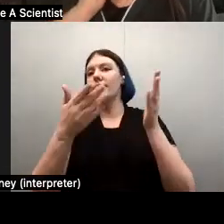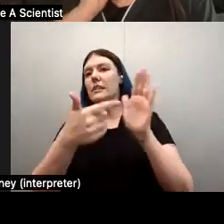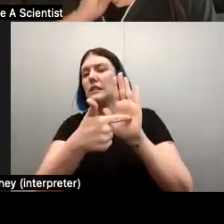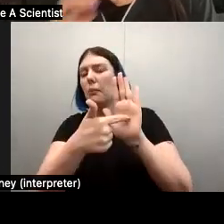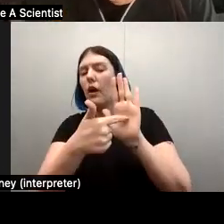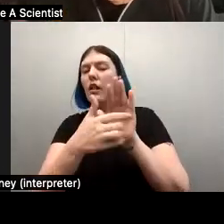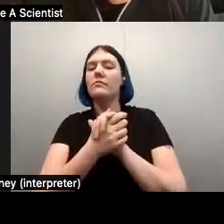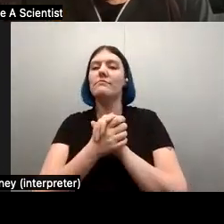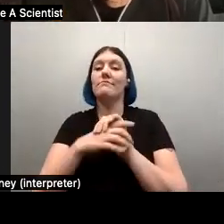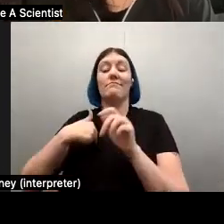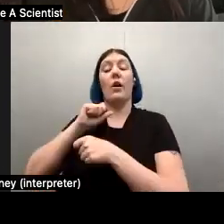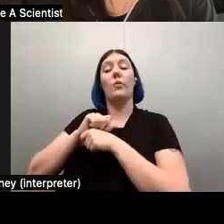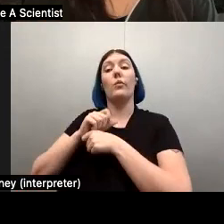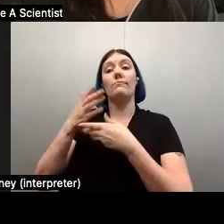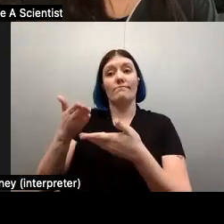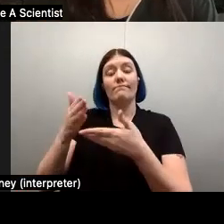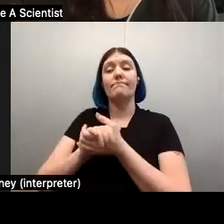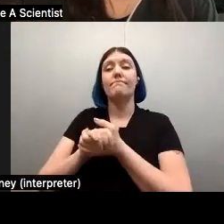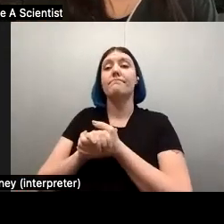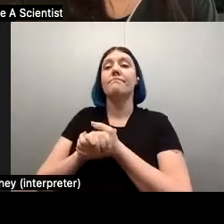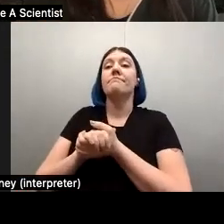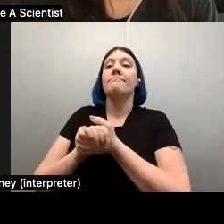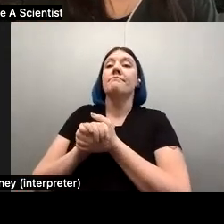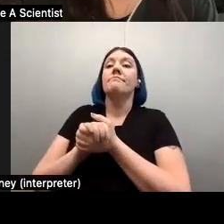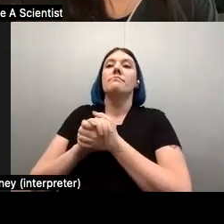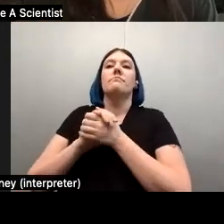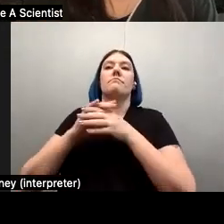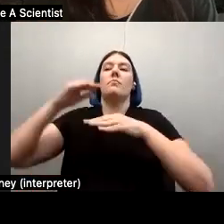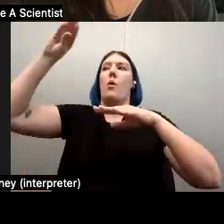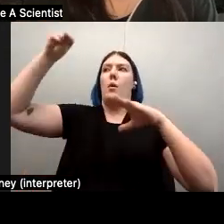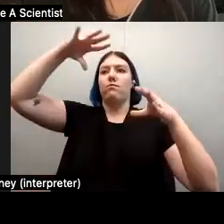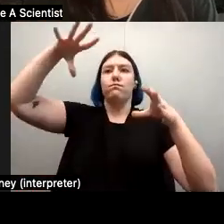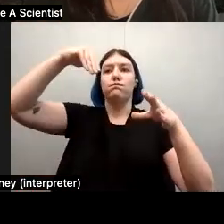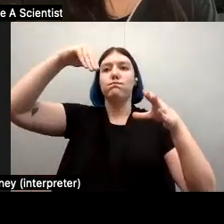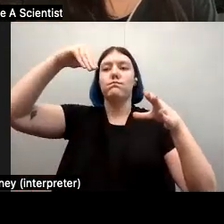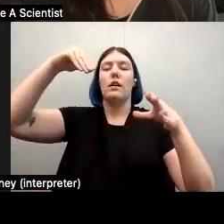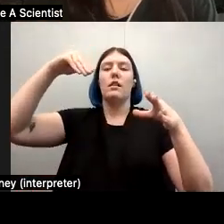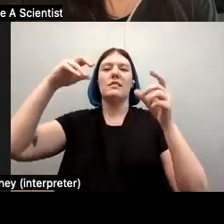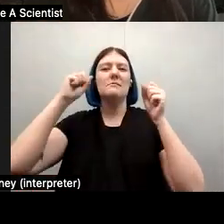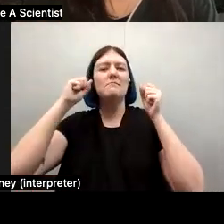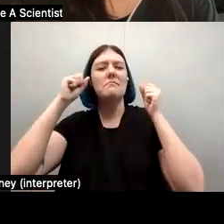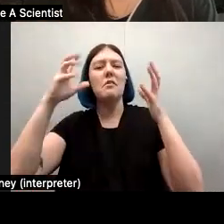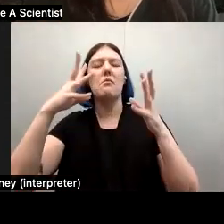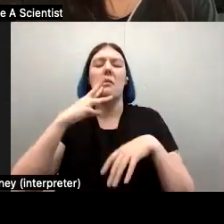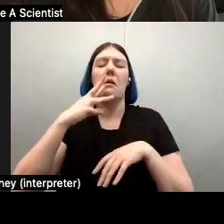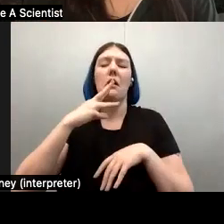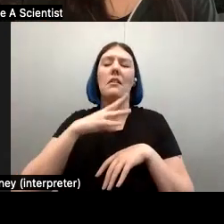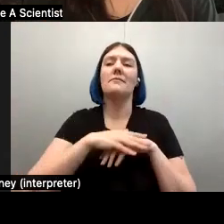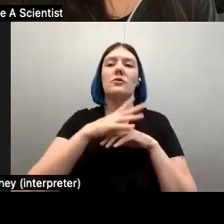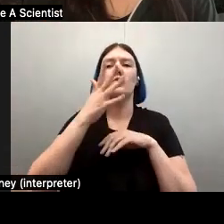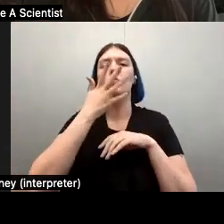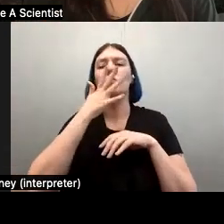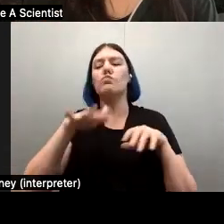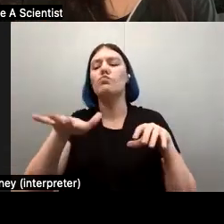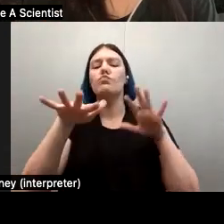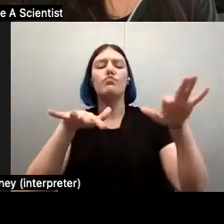I work in the Everglades. So this is a kind of a big aerial photo of the Everglades. You can see it's lots of water with green areas